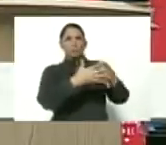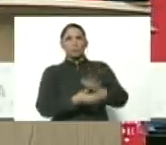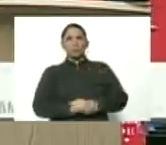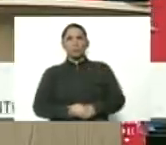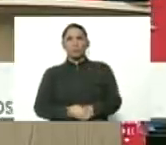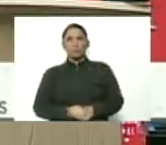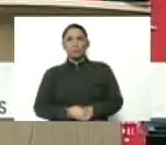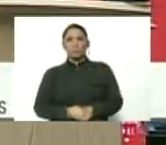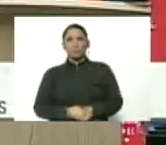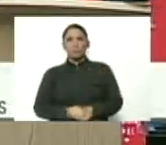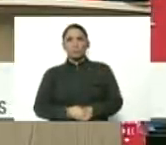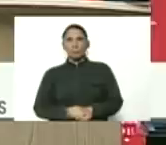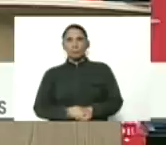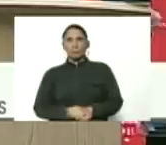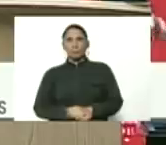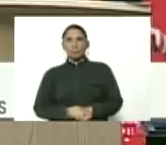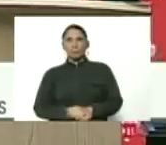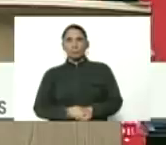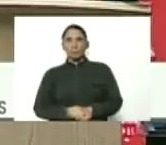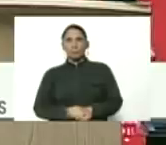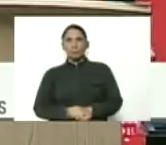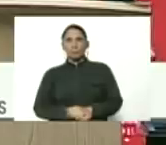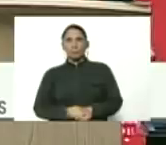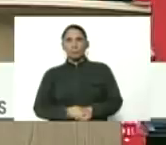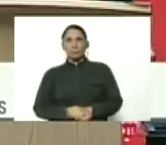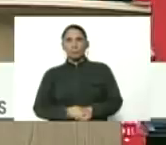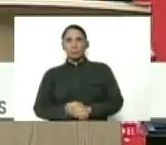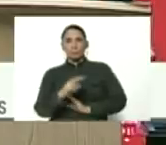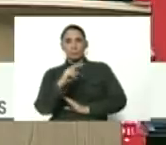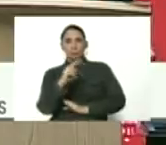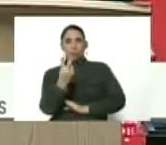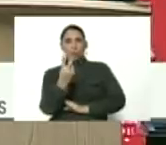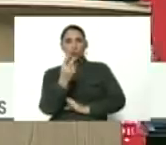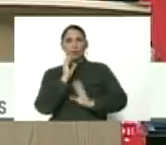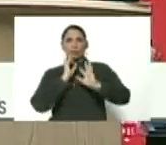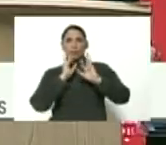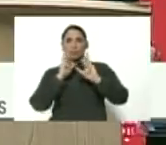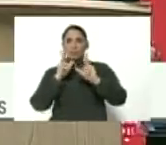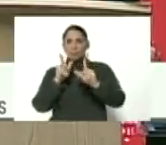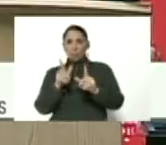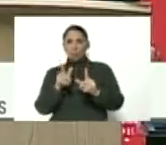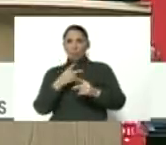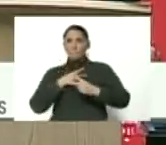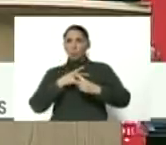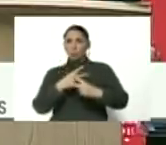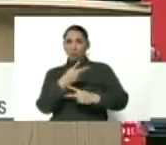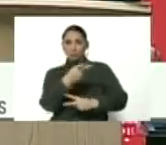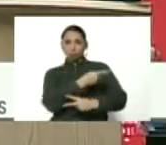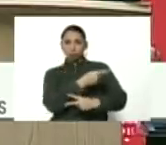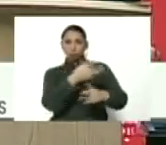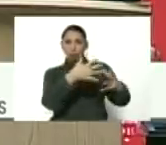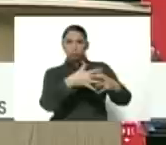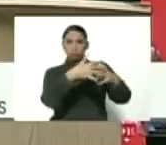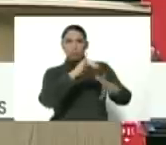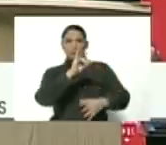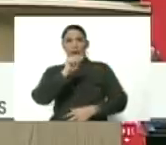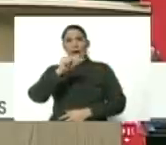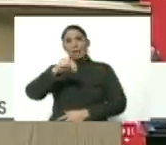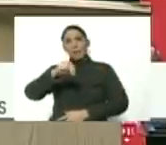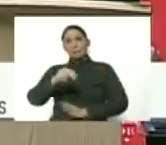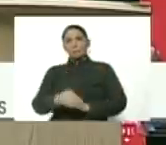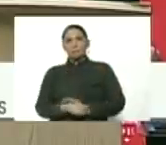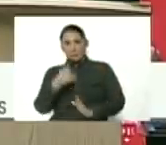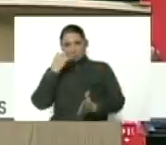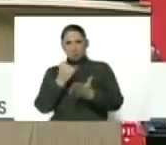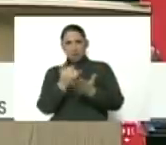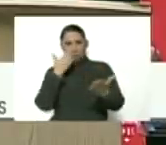Texas, Estados Unidos de Norteamérica. Tenemos dos testimonios voluntarios del señor Iron Berry. Vamos a